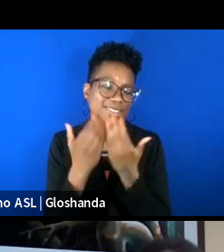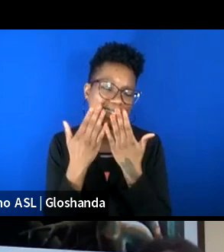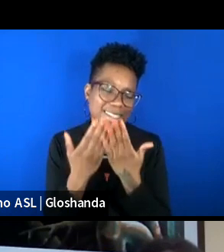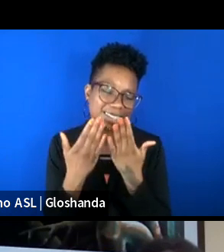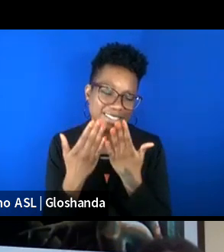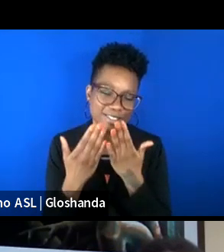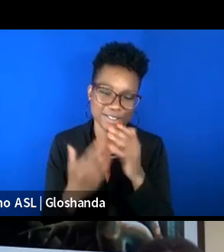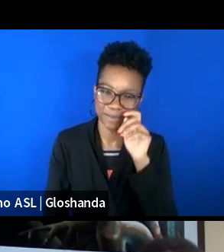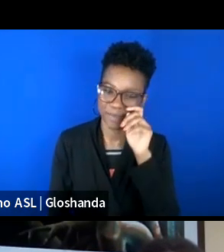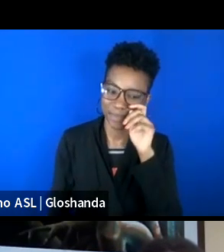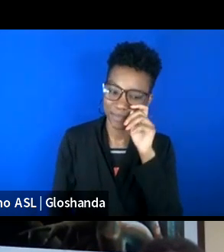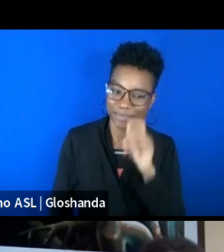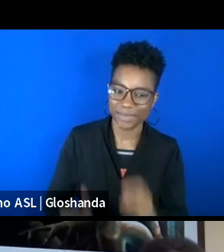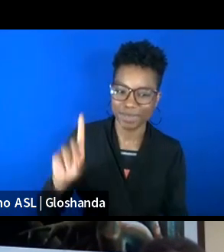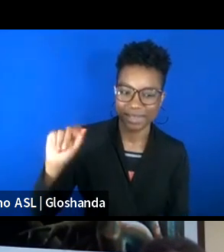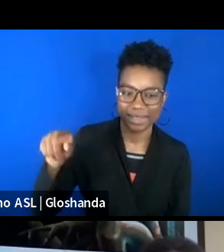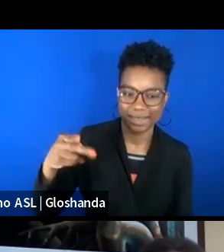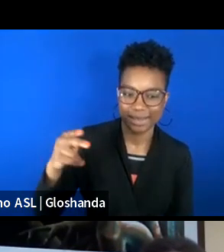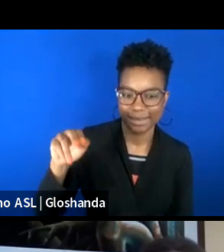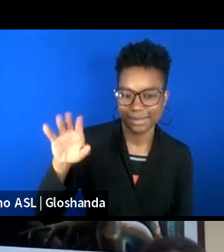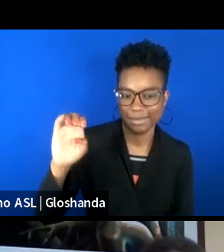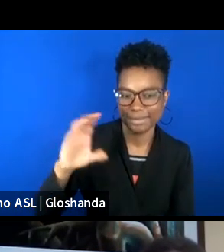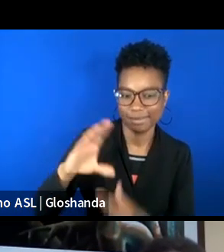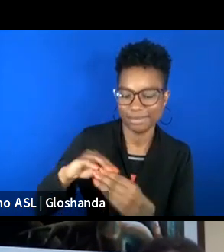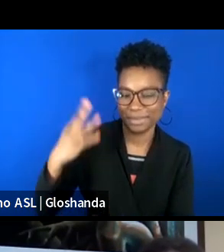beautiful. Thank you. Peggy.